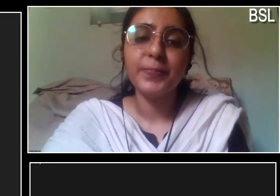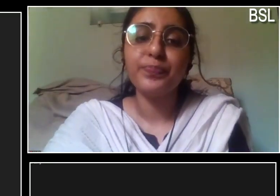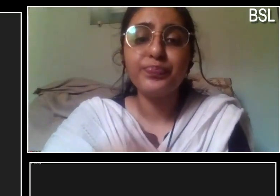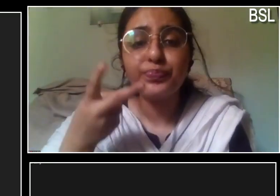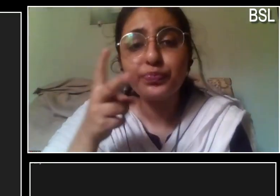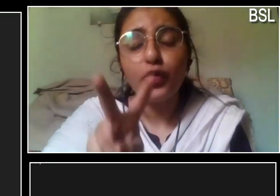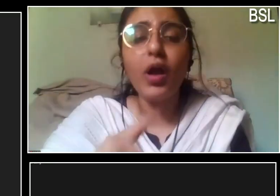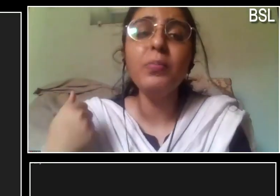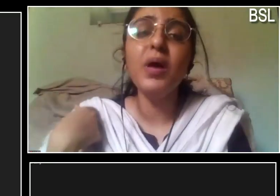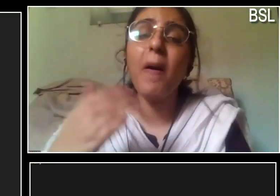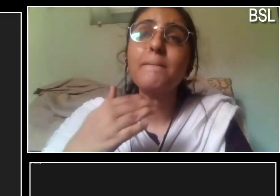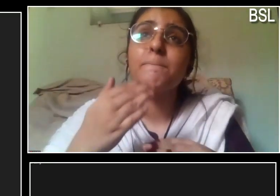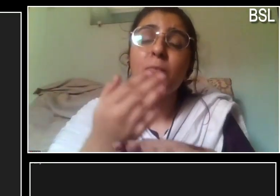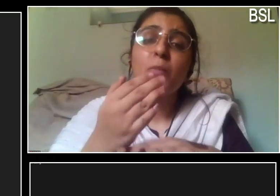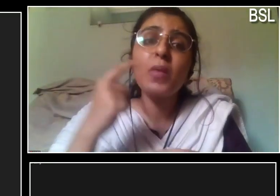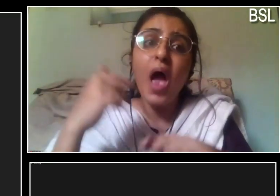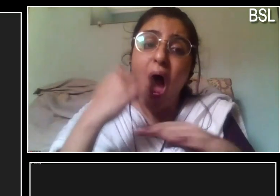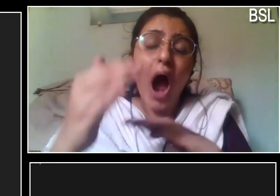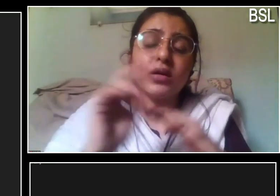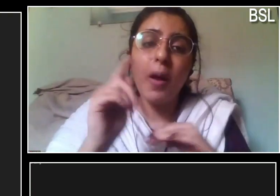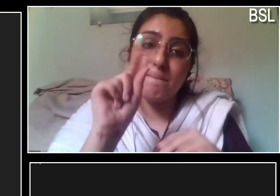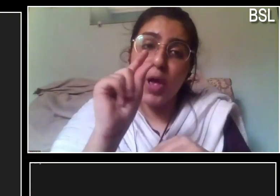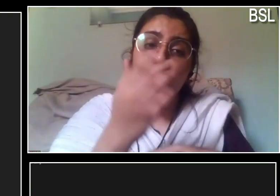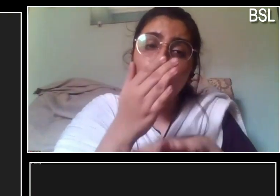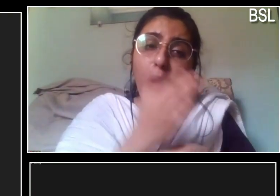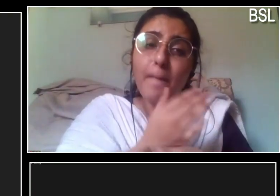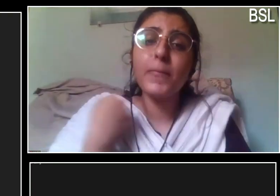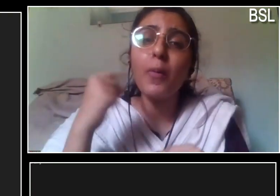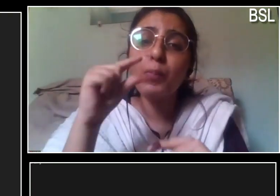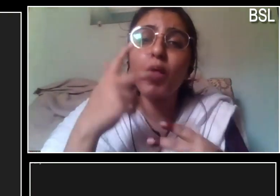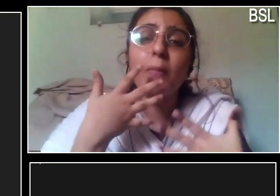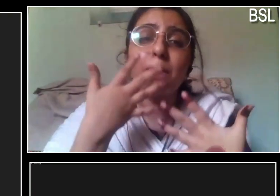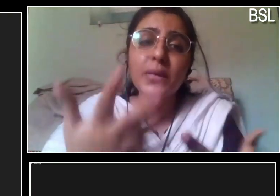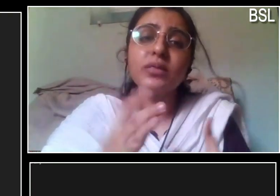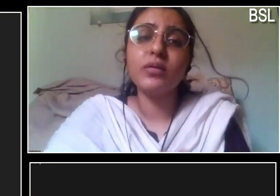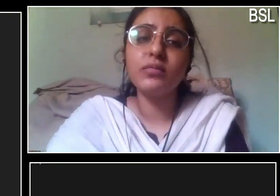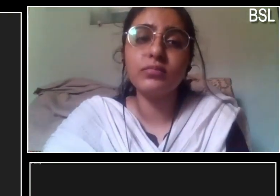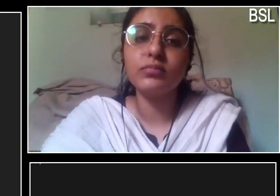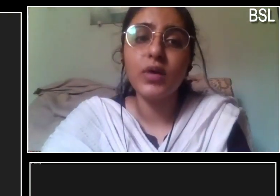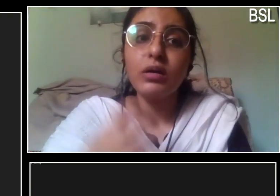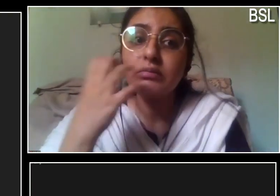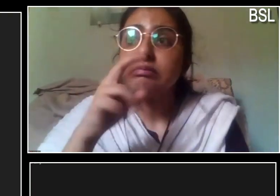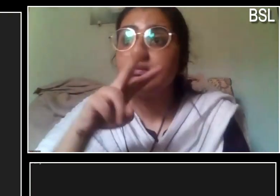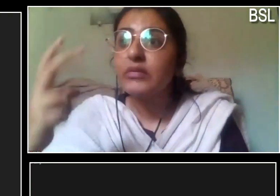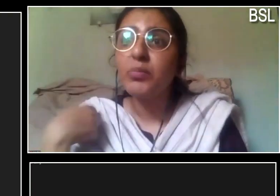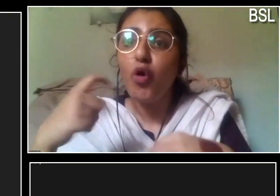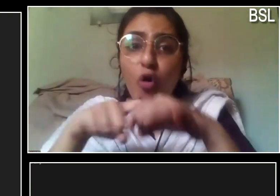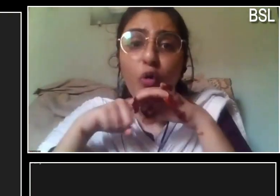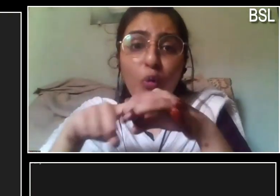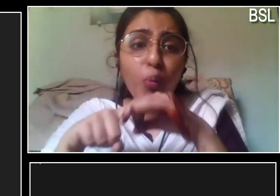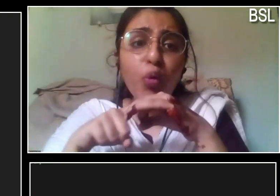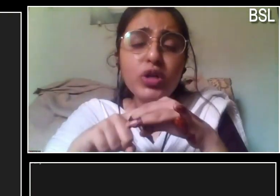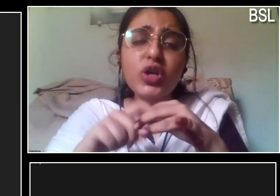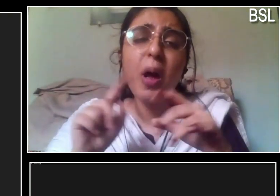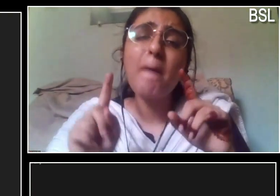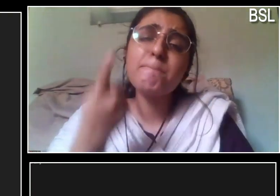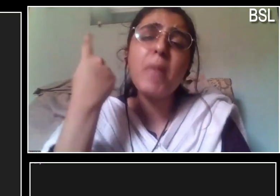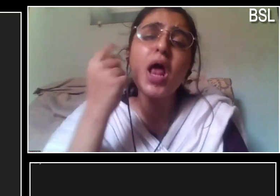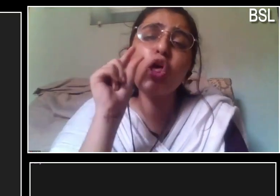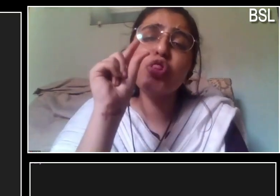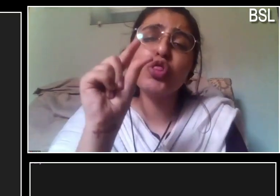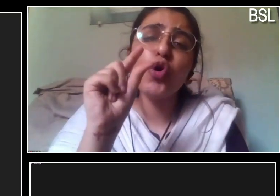we move forward to our next speaker and ask them our question, I would like to